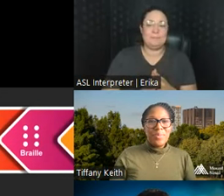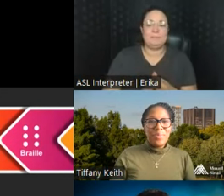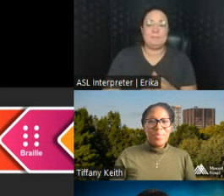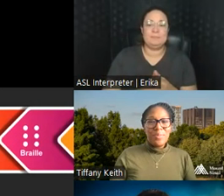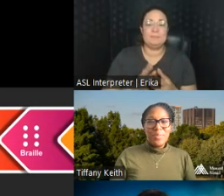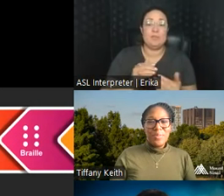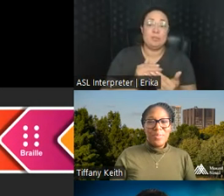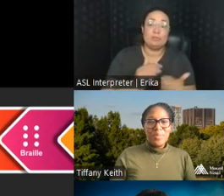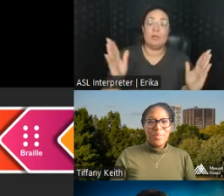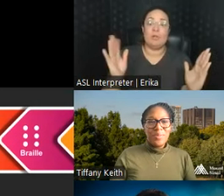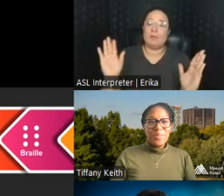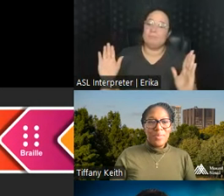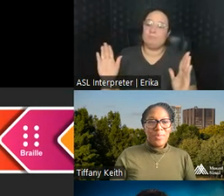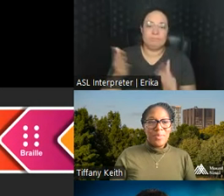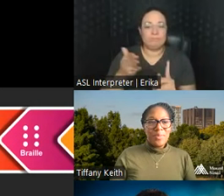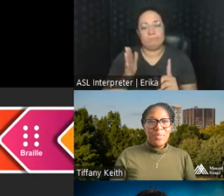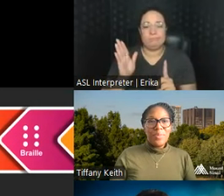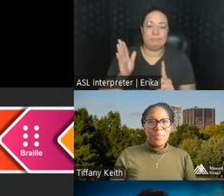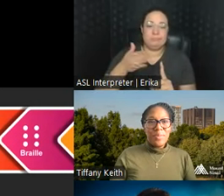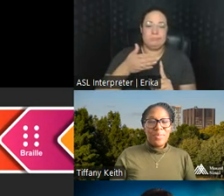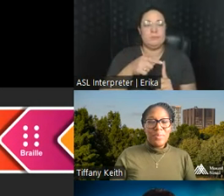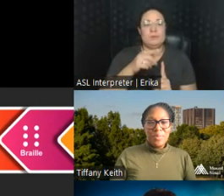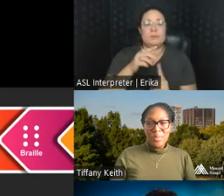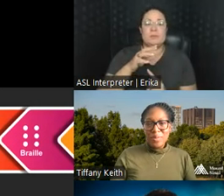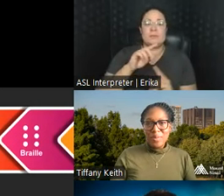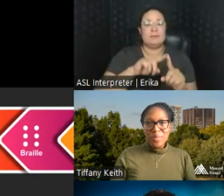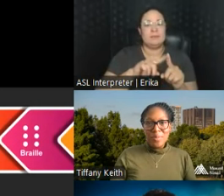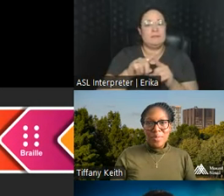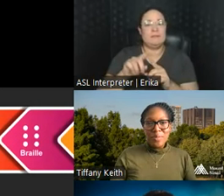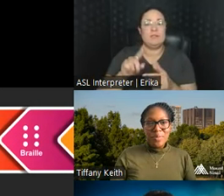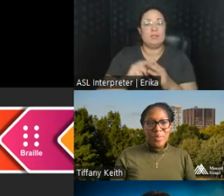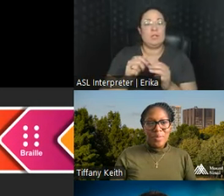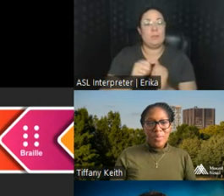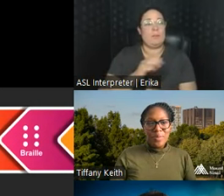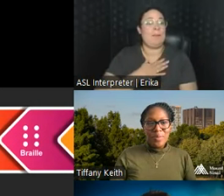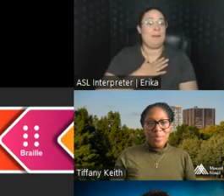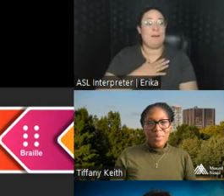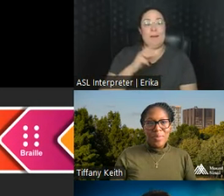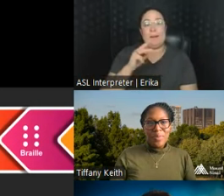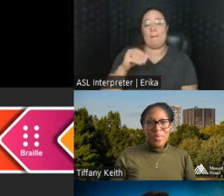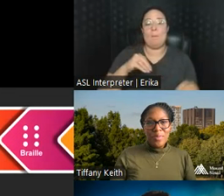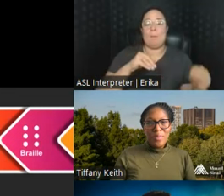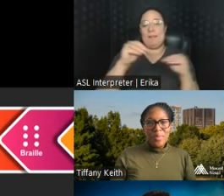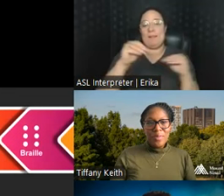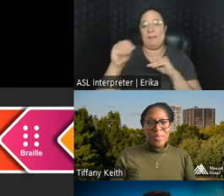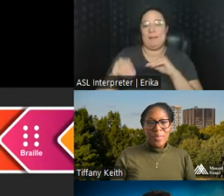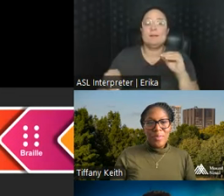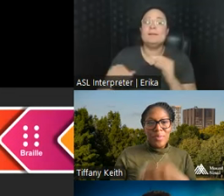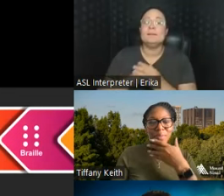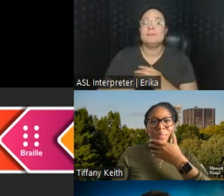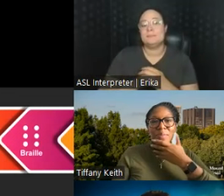specific. We're gonna go through different forms of disability, starting with my own, which is mobility.